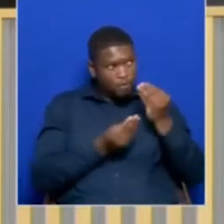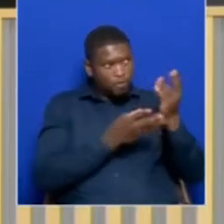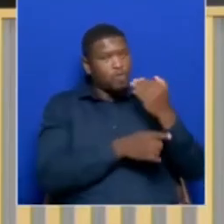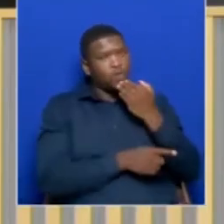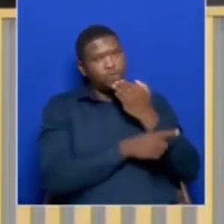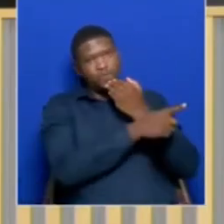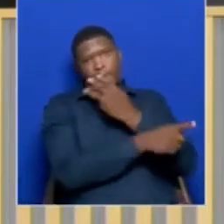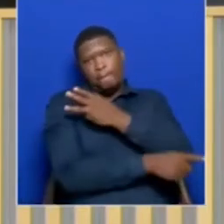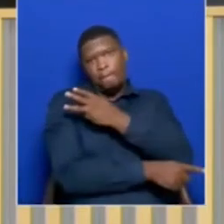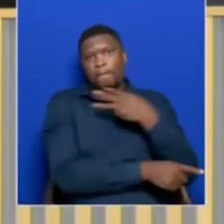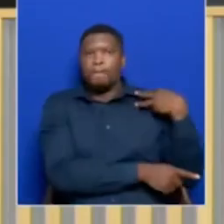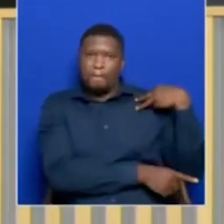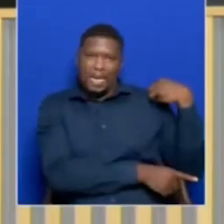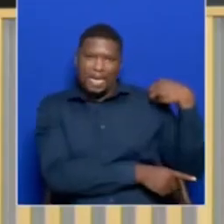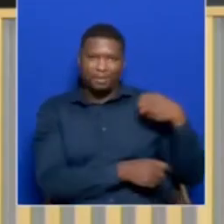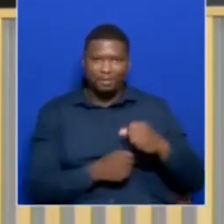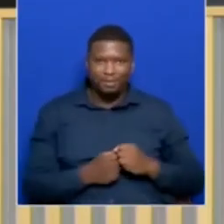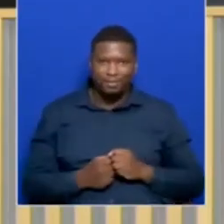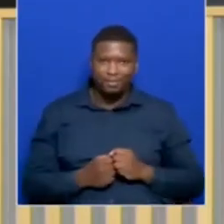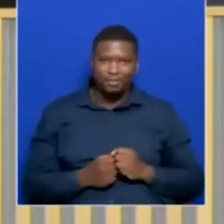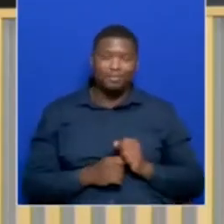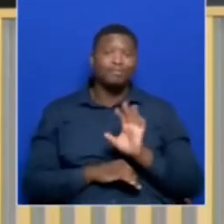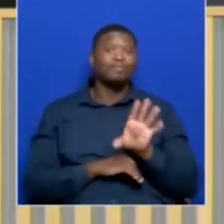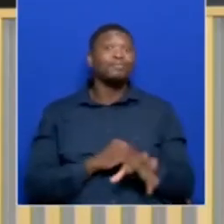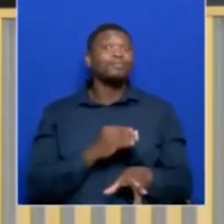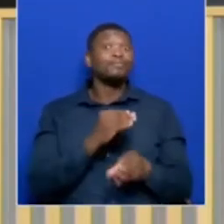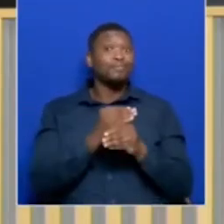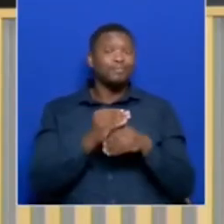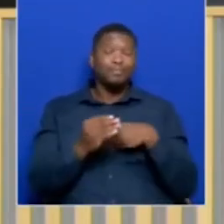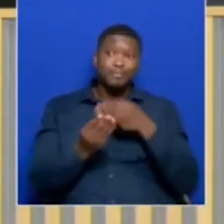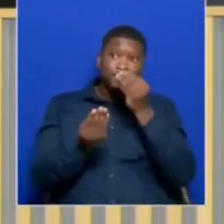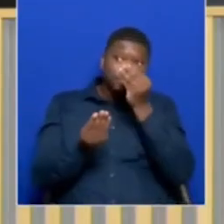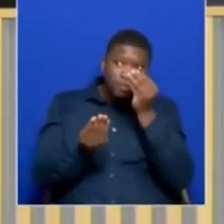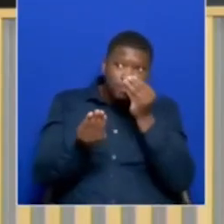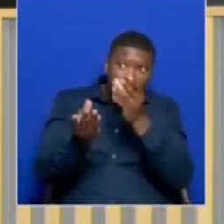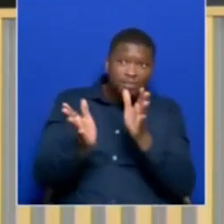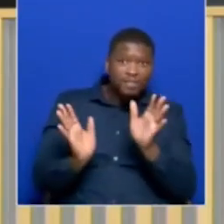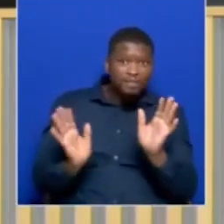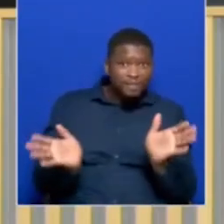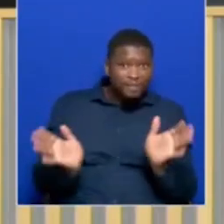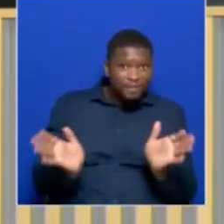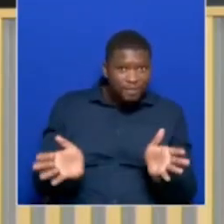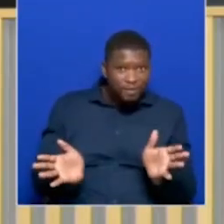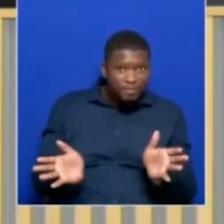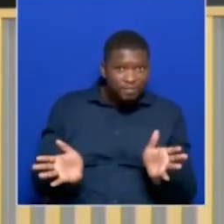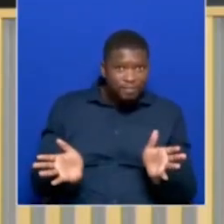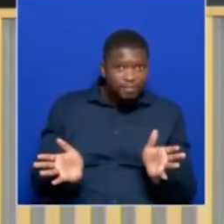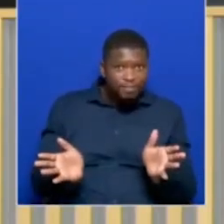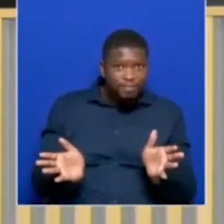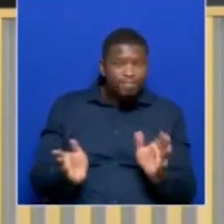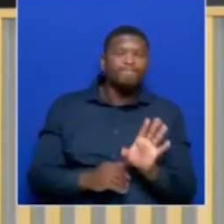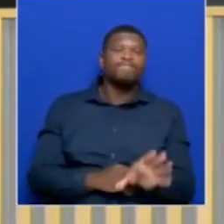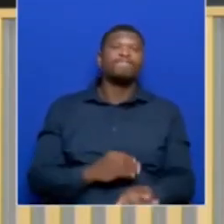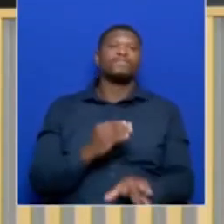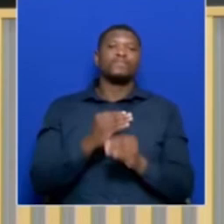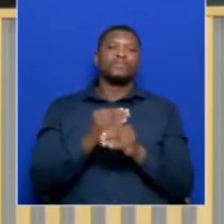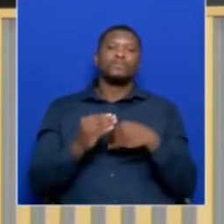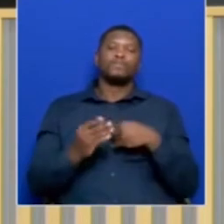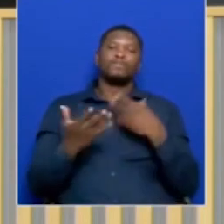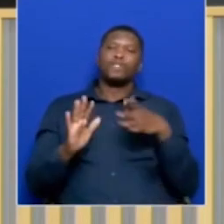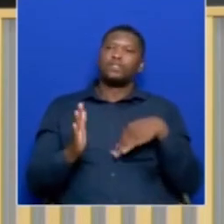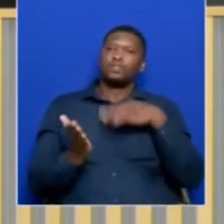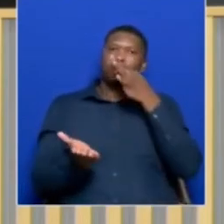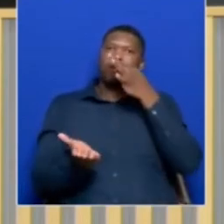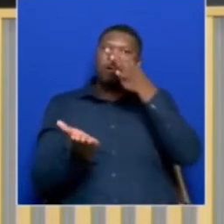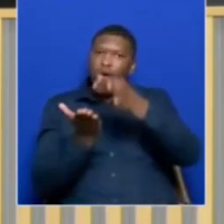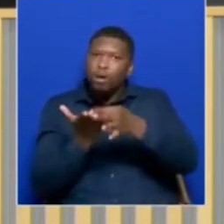In addition to informing them about the assassination plot, I also propose some steps